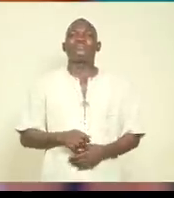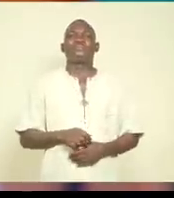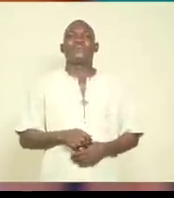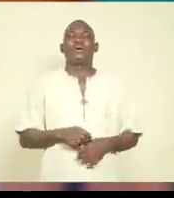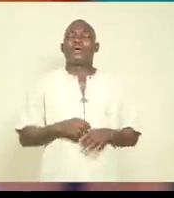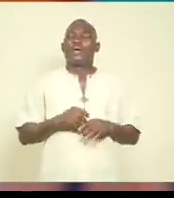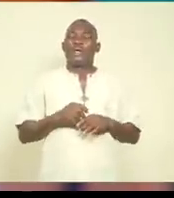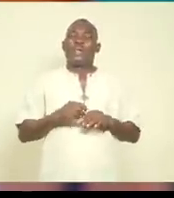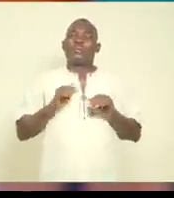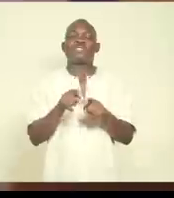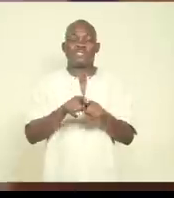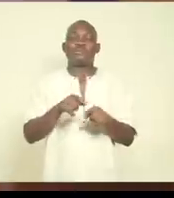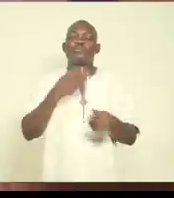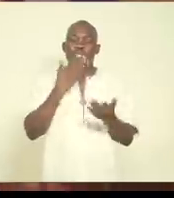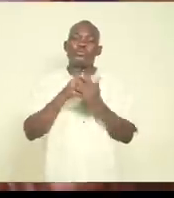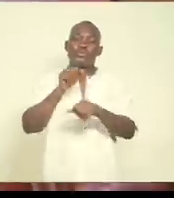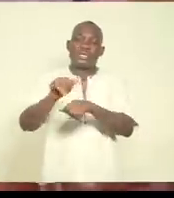does exactly what I do.